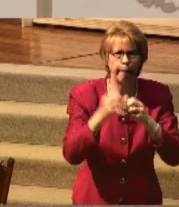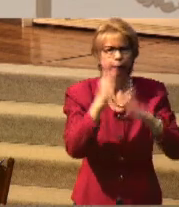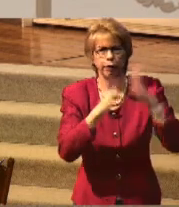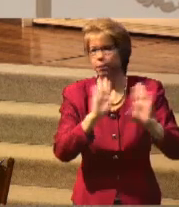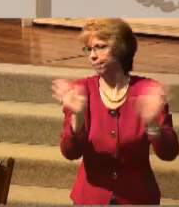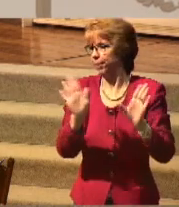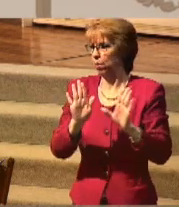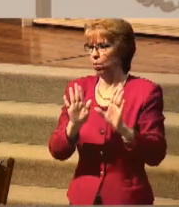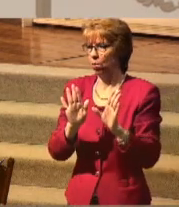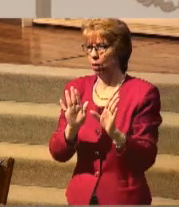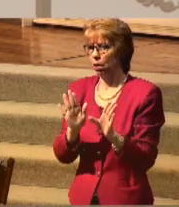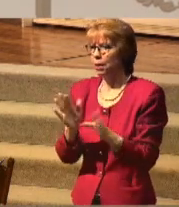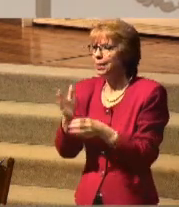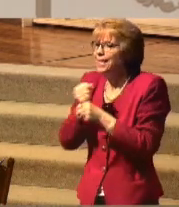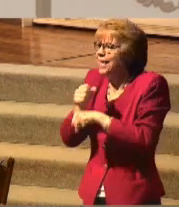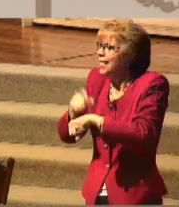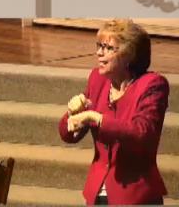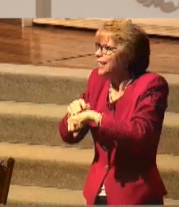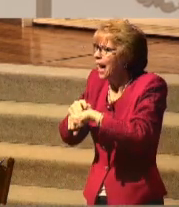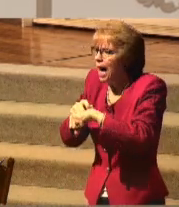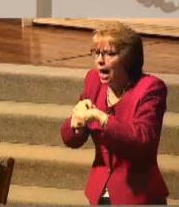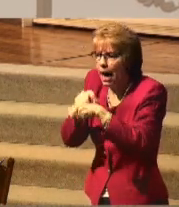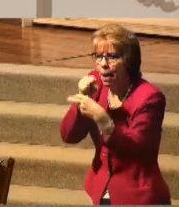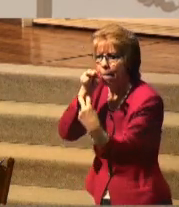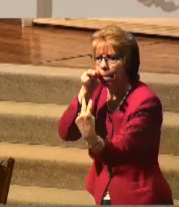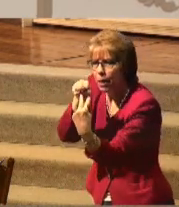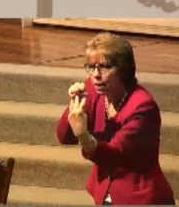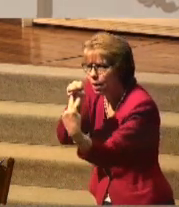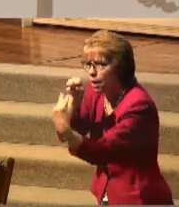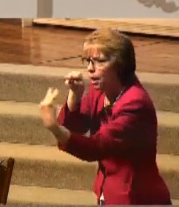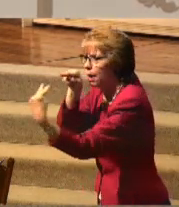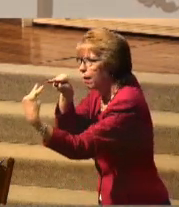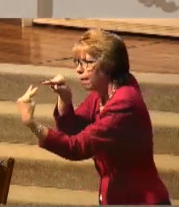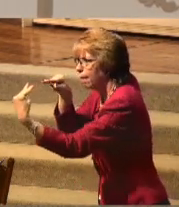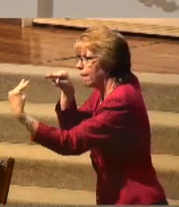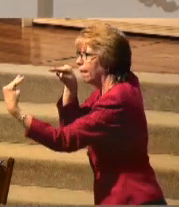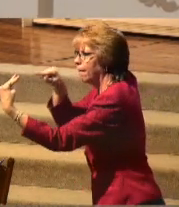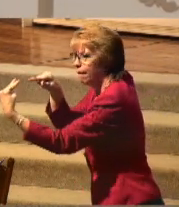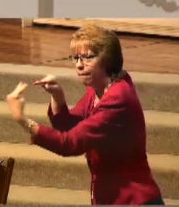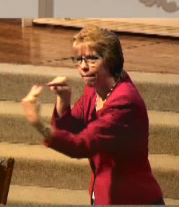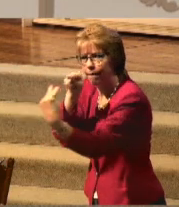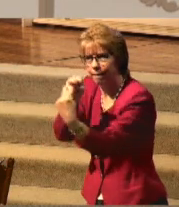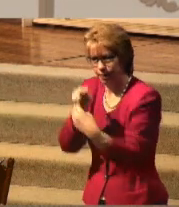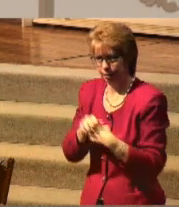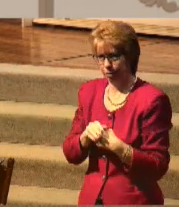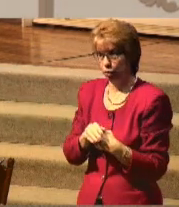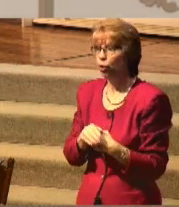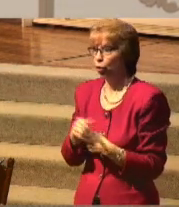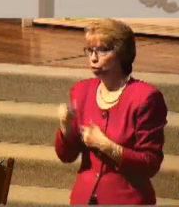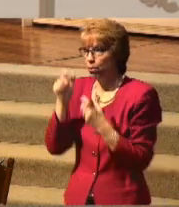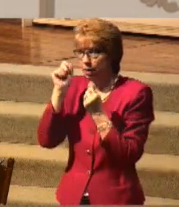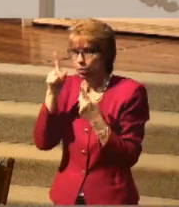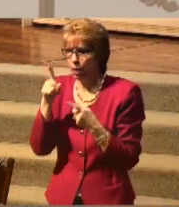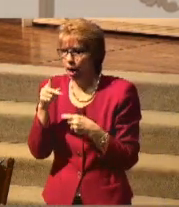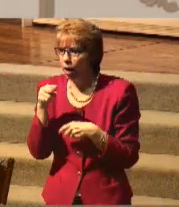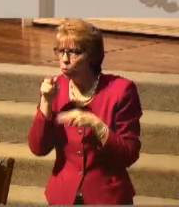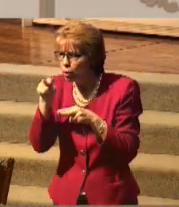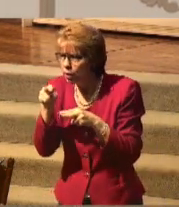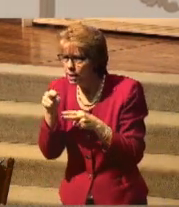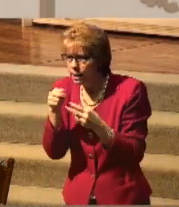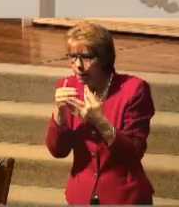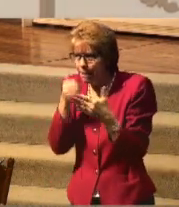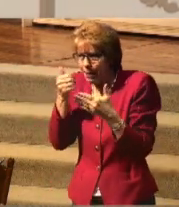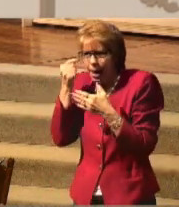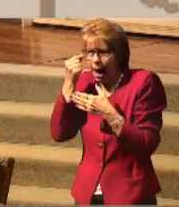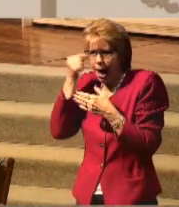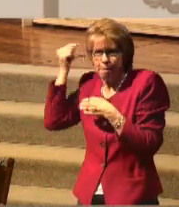world. Spend time looking in their eyes. You'll be surprised what you'll see behind their eyeballs.